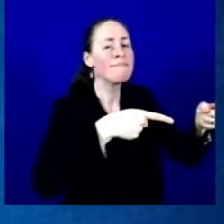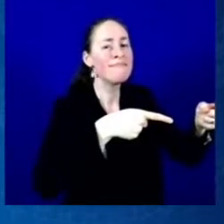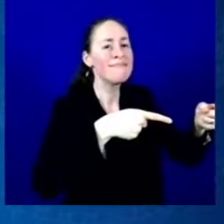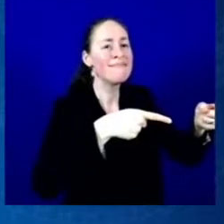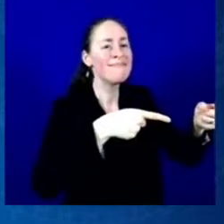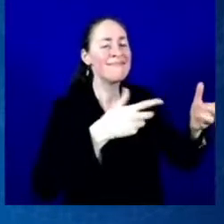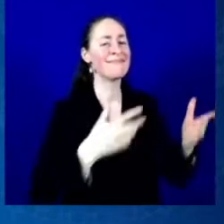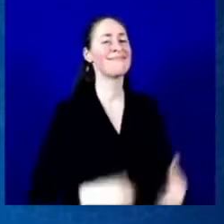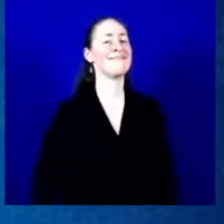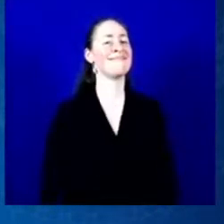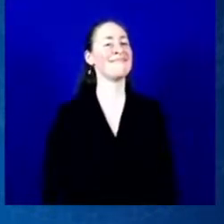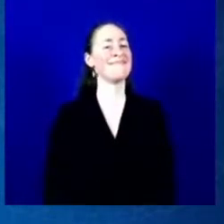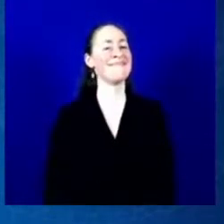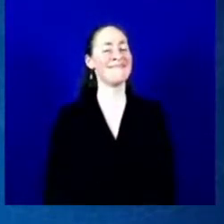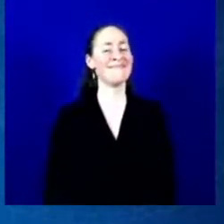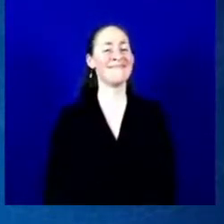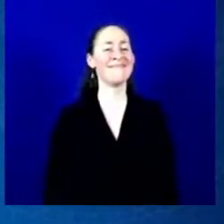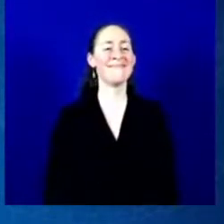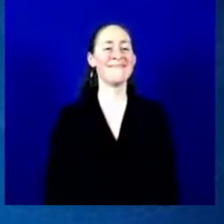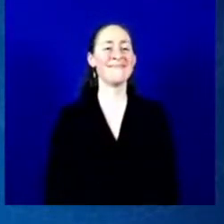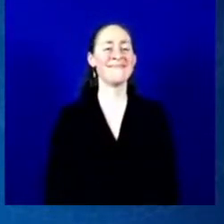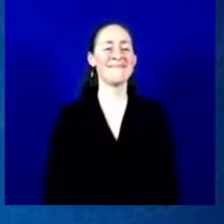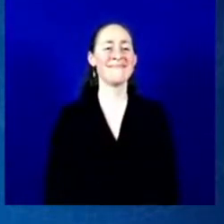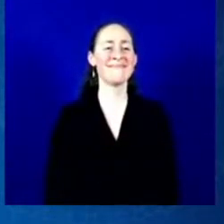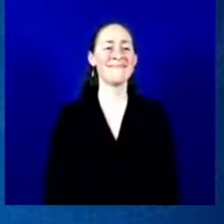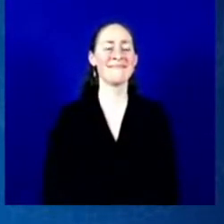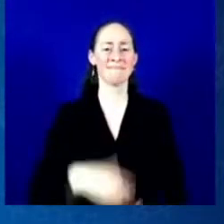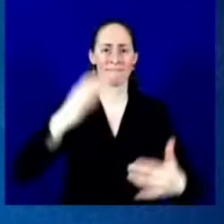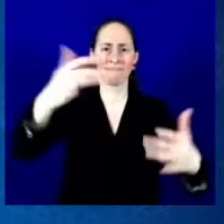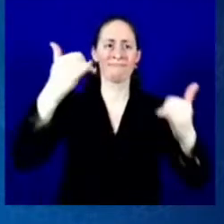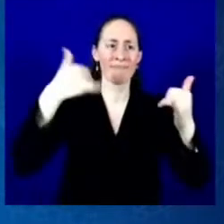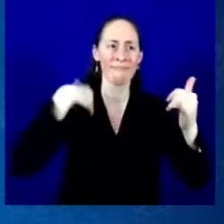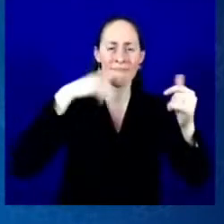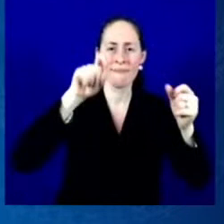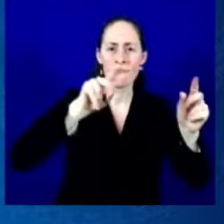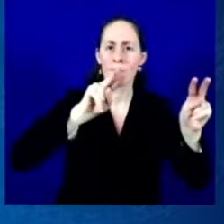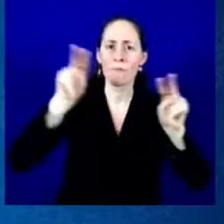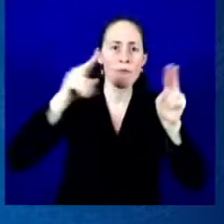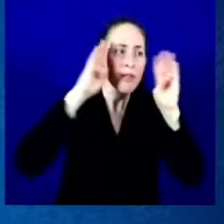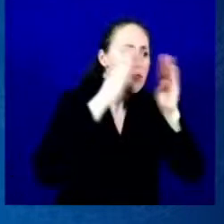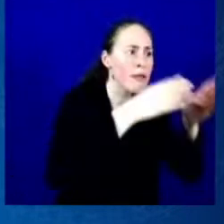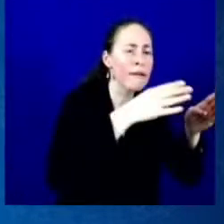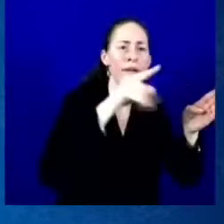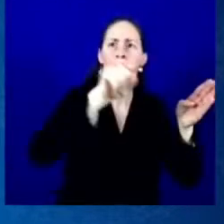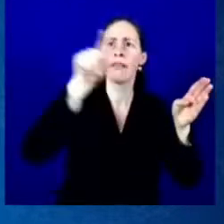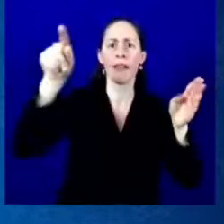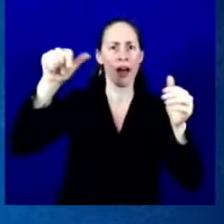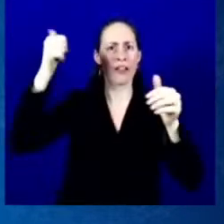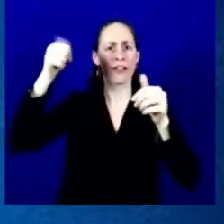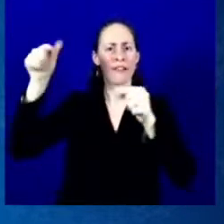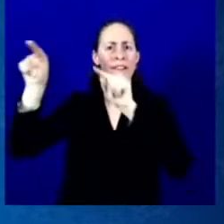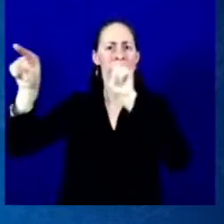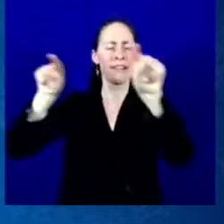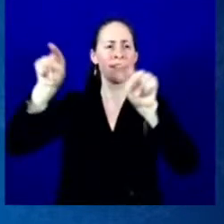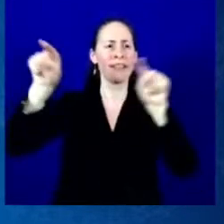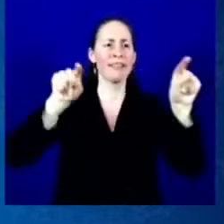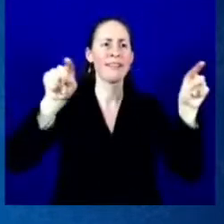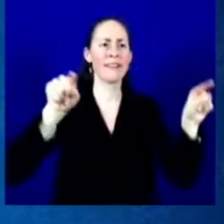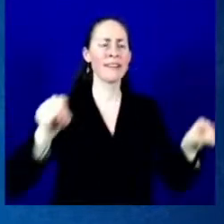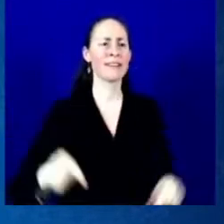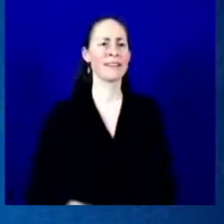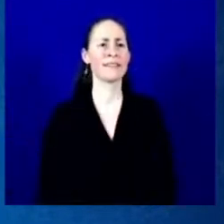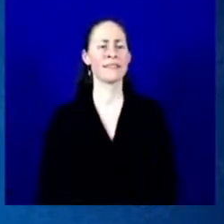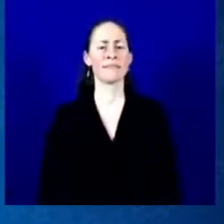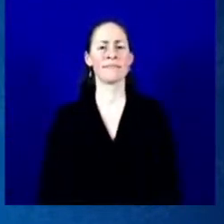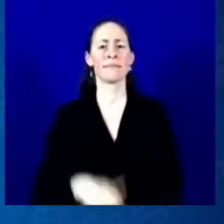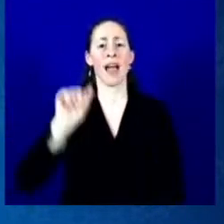to the United States wherever they come from. Al-Qaeda and ISIS are in Yemen, Syria, Somalia, other places in Africa,